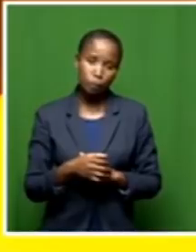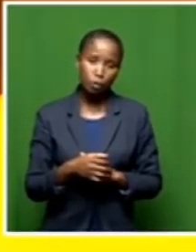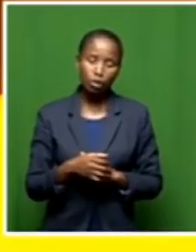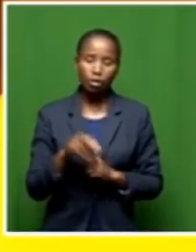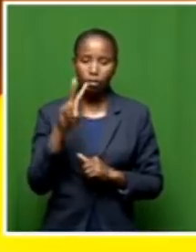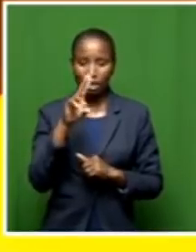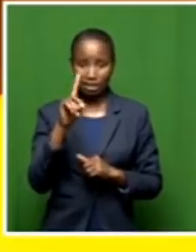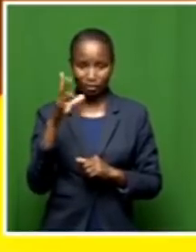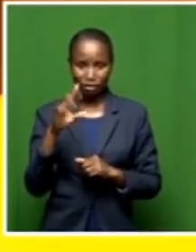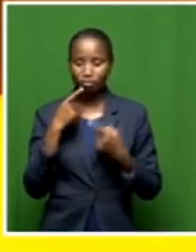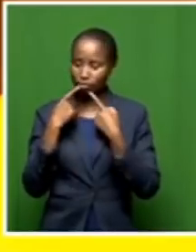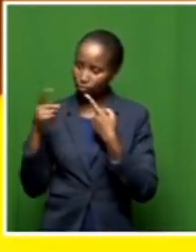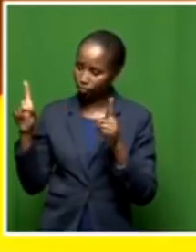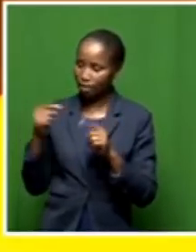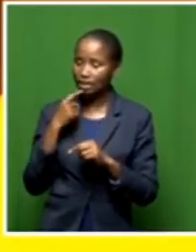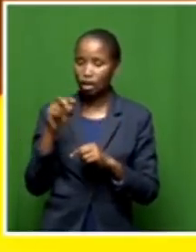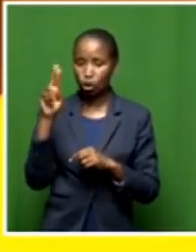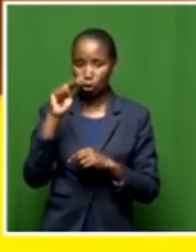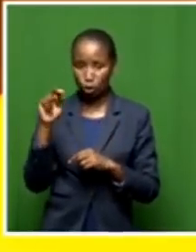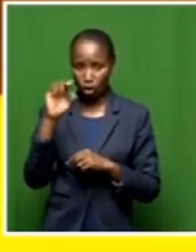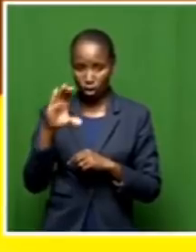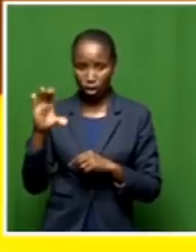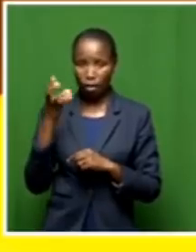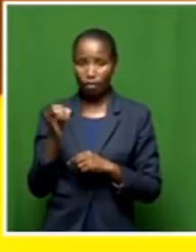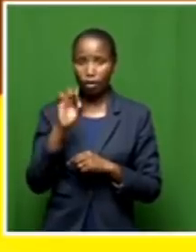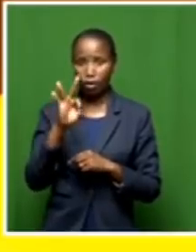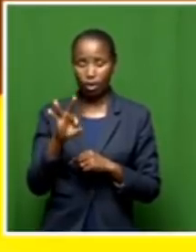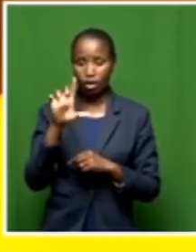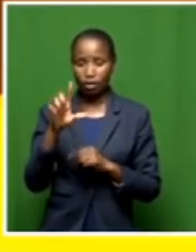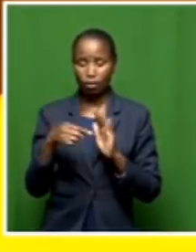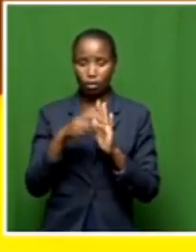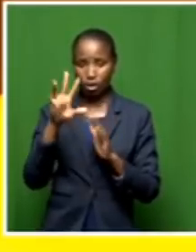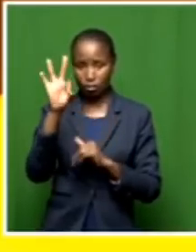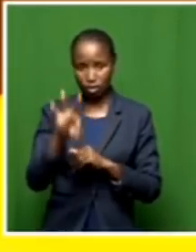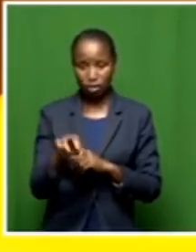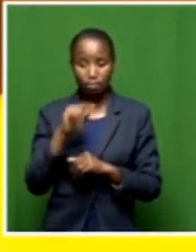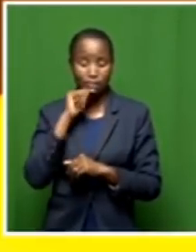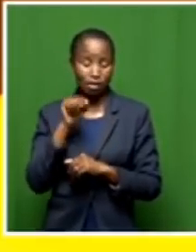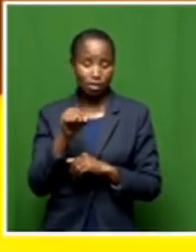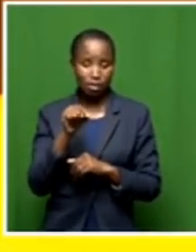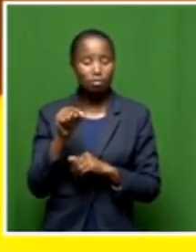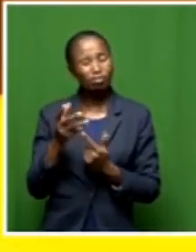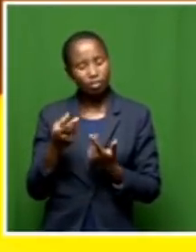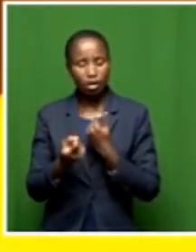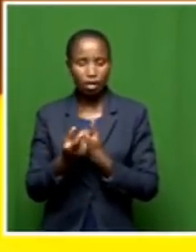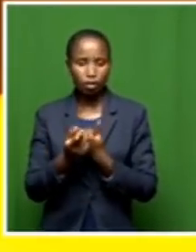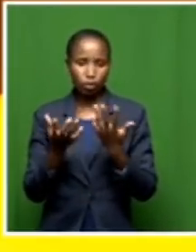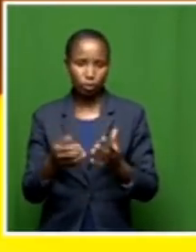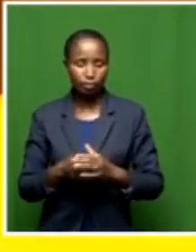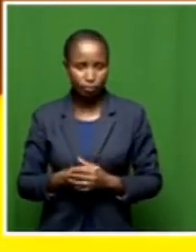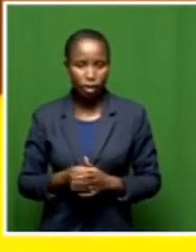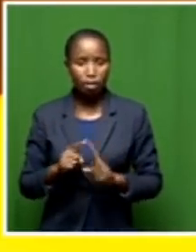is 37.9%. So this is what the picture is looking like. So with that projection at